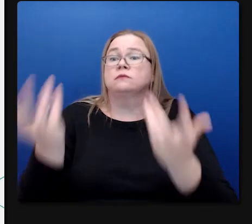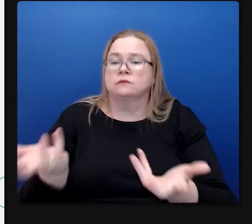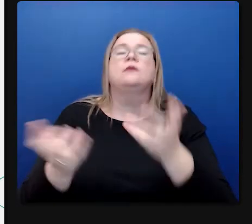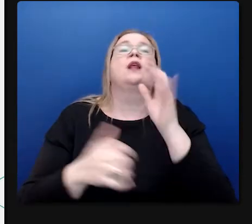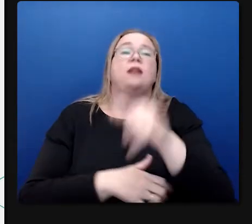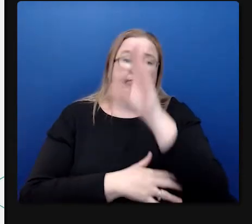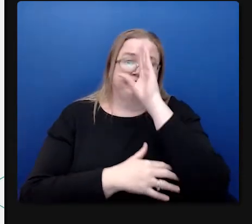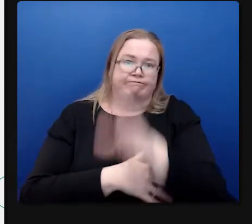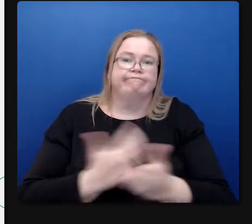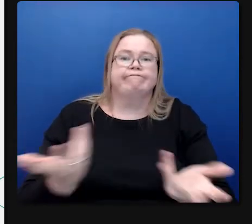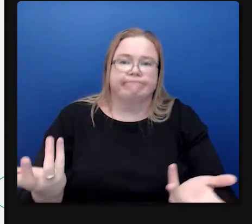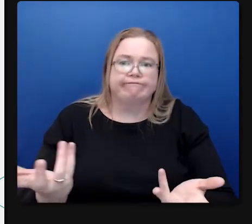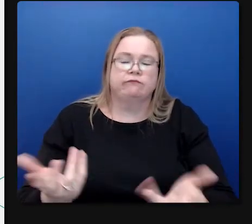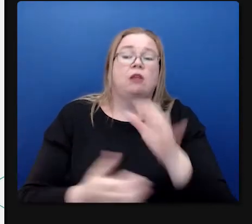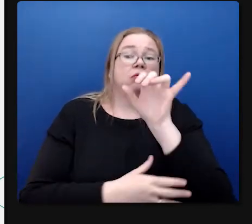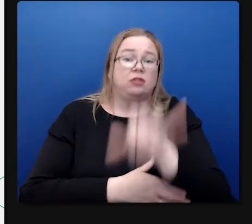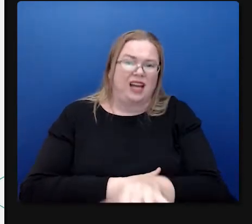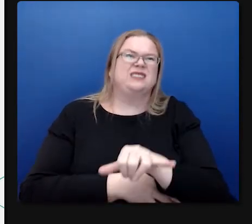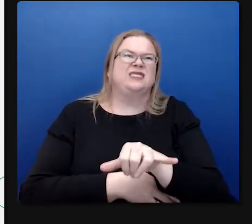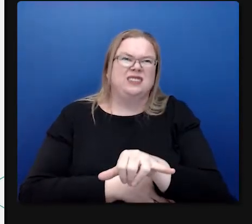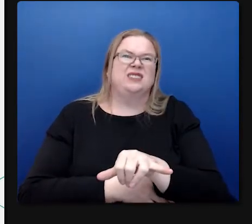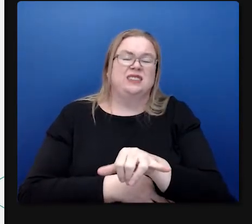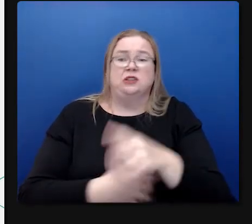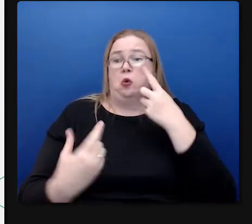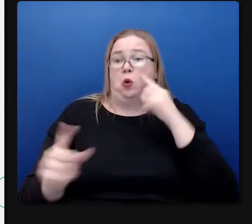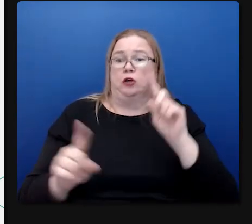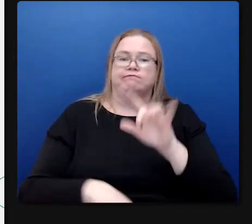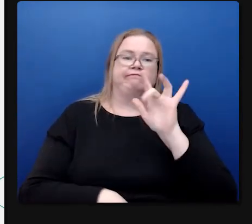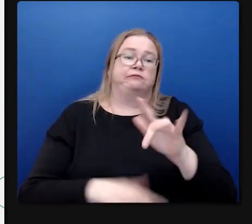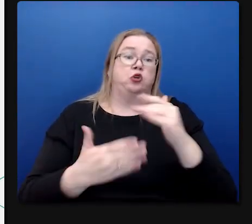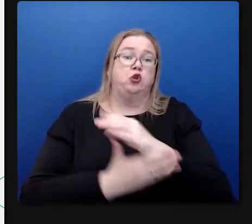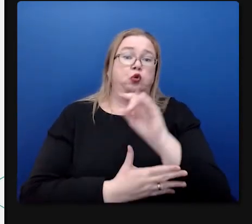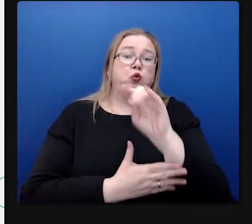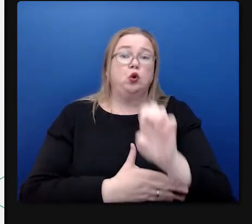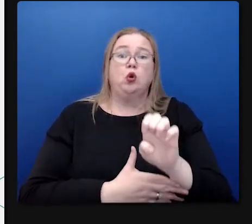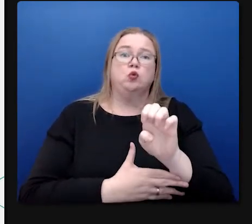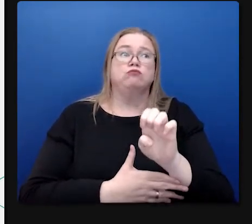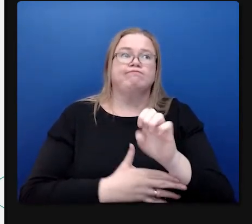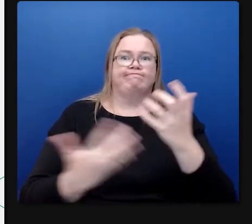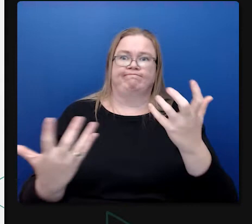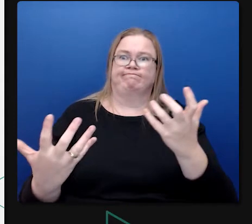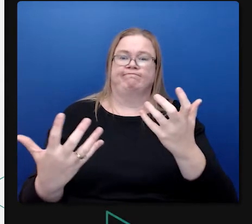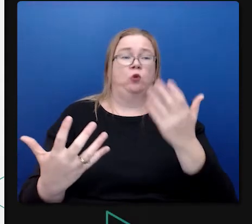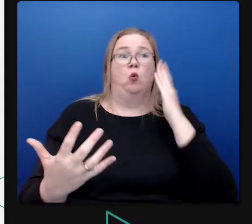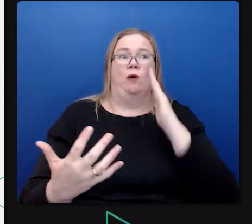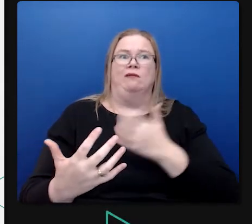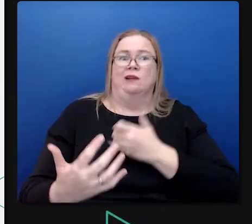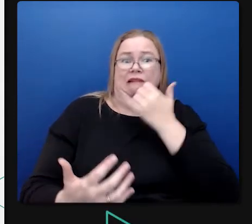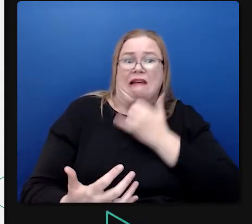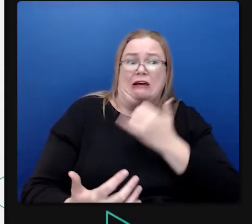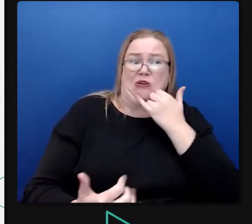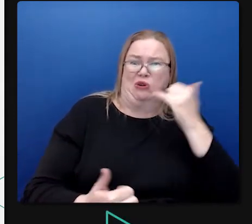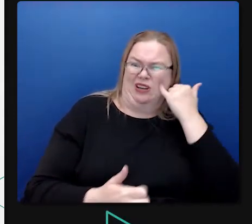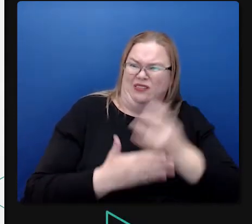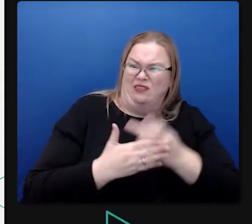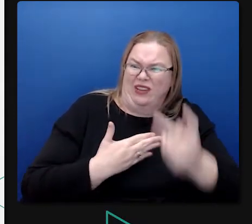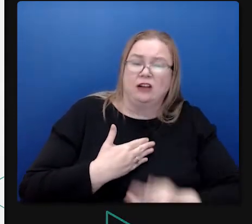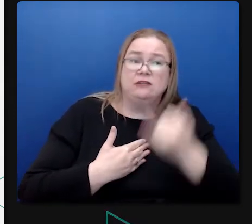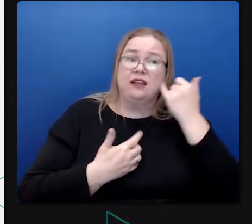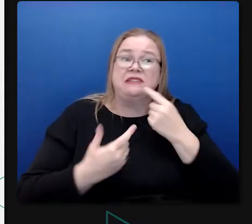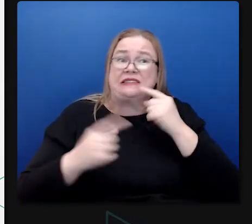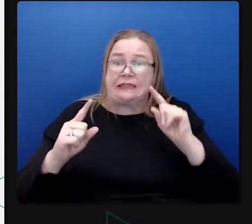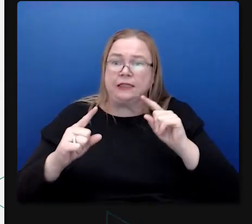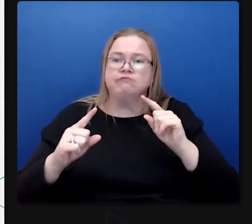So that's really straightforward. That will pretty much just work. You push new code, you will end up with an error if your build fails, and if your